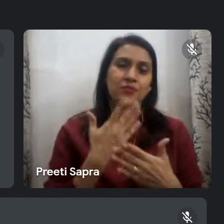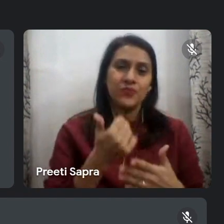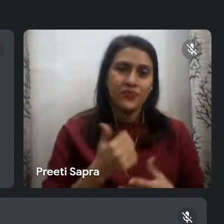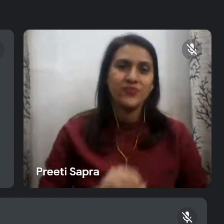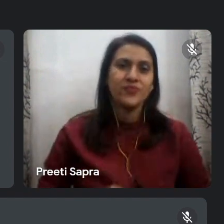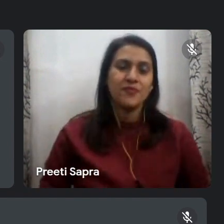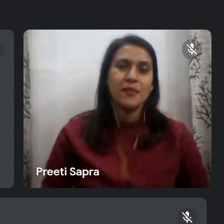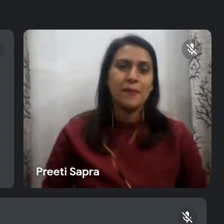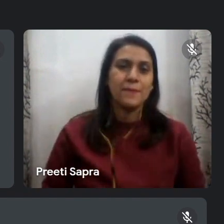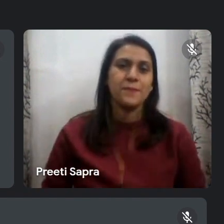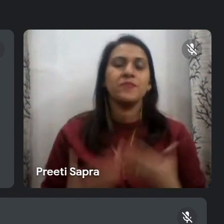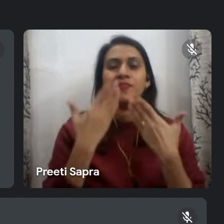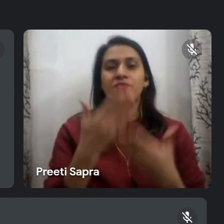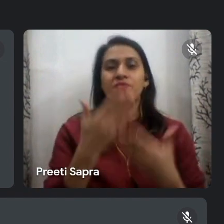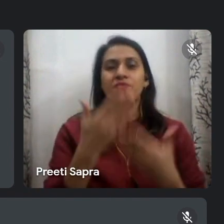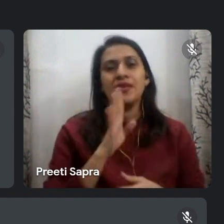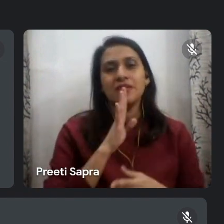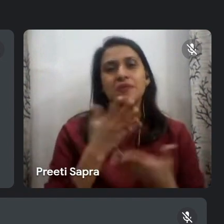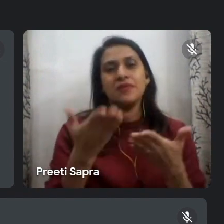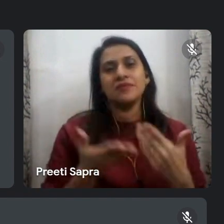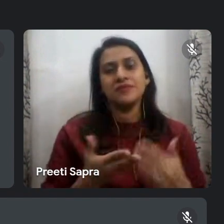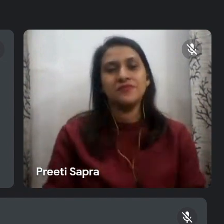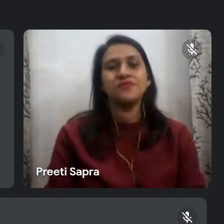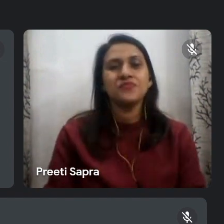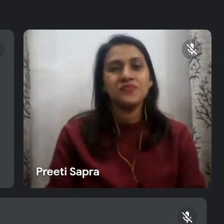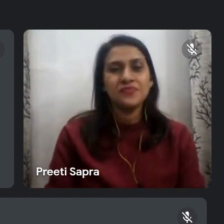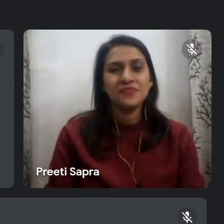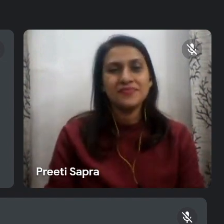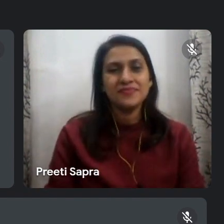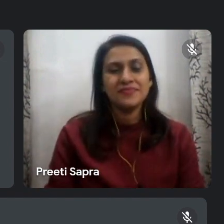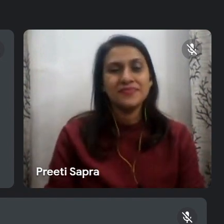to have you. Over to you, Gopi.